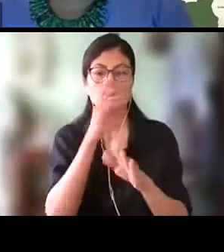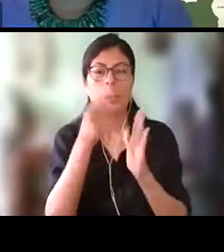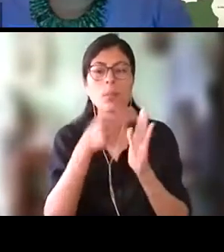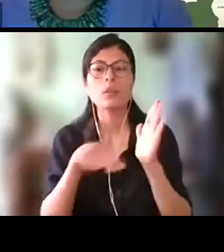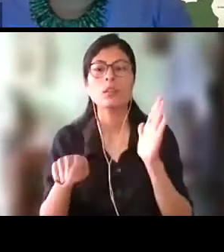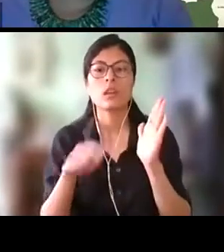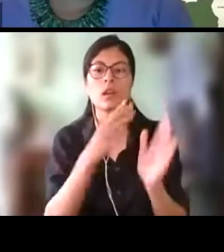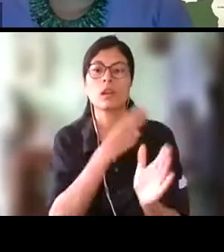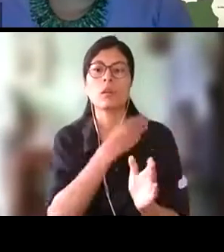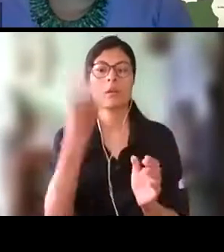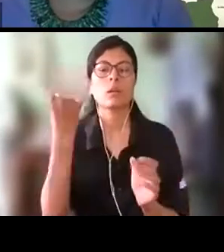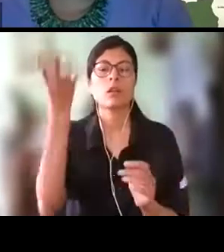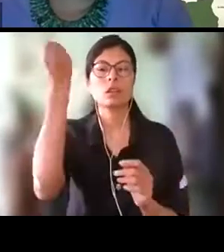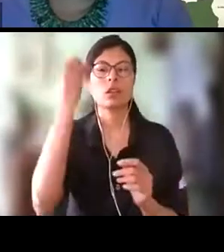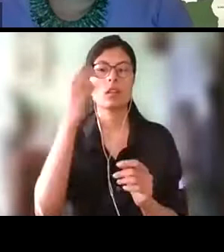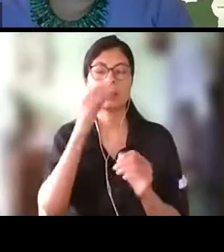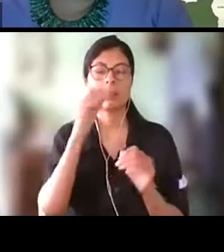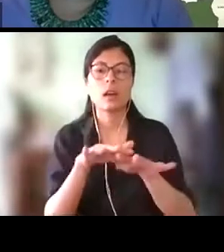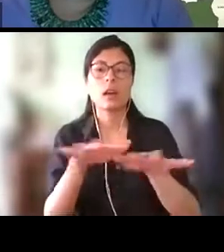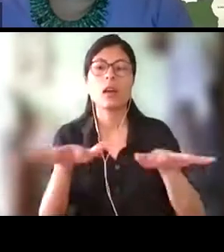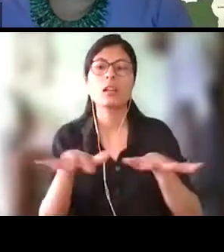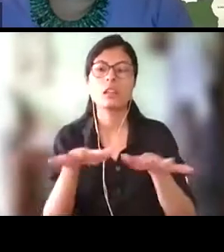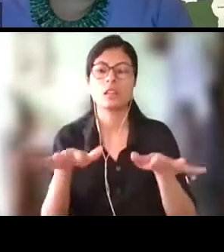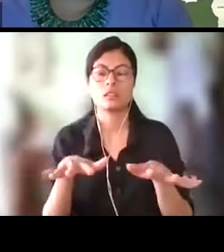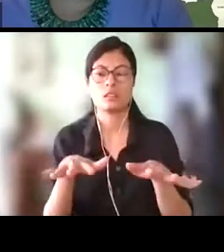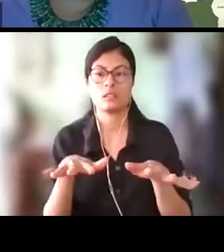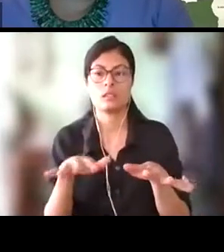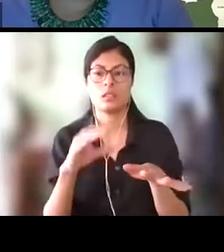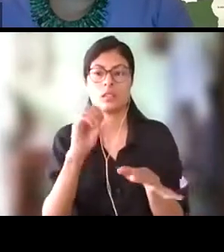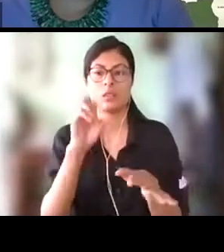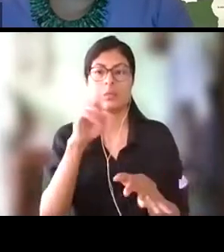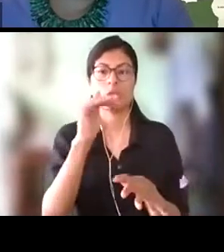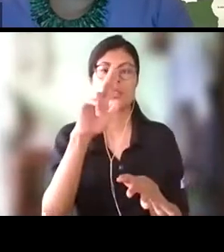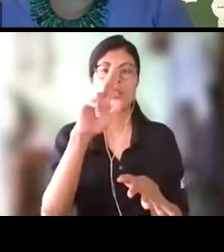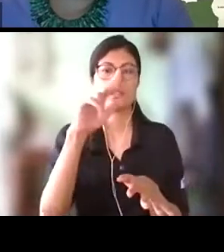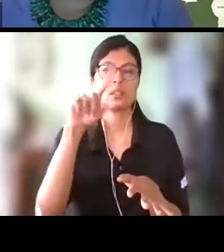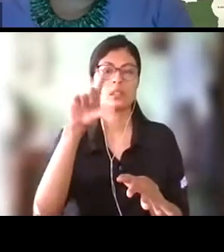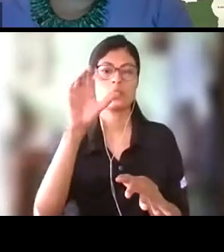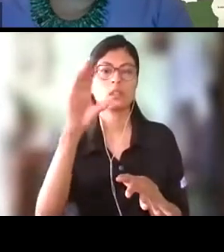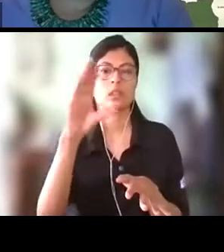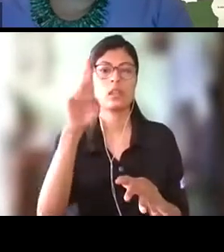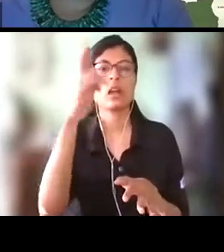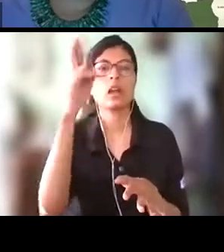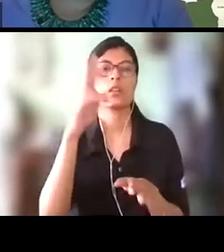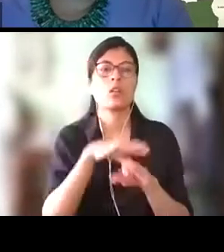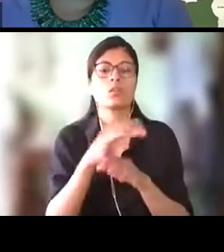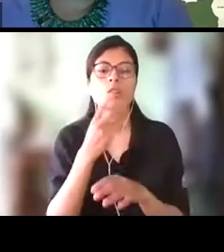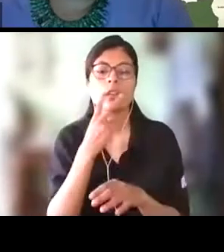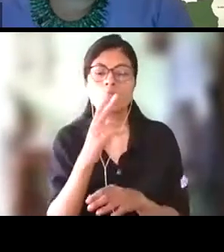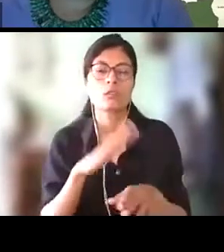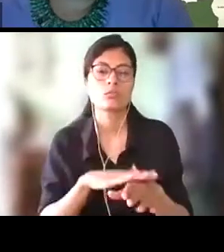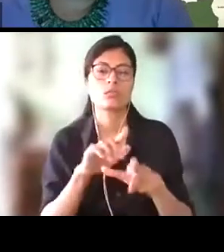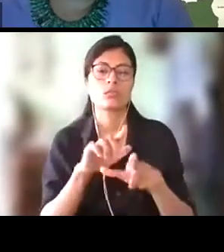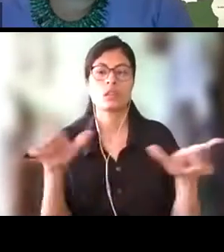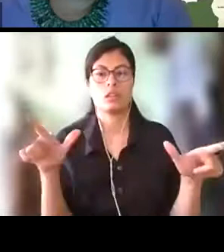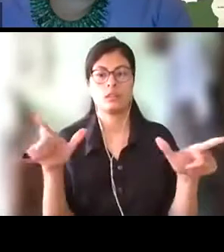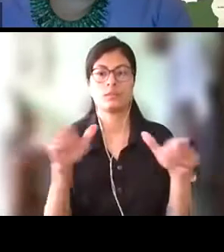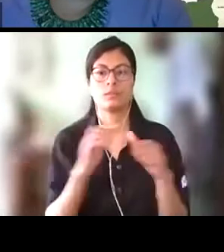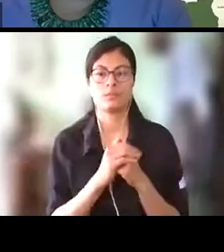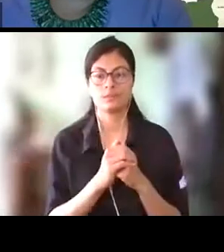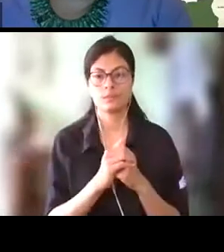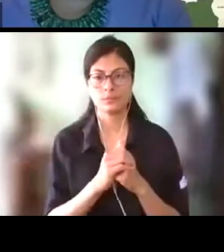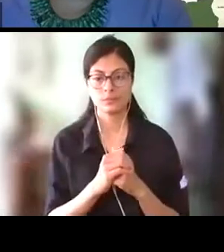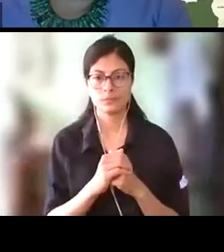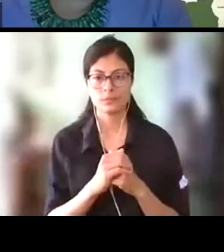because their participation and involvement is crucial. And on the other hand, I would say that looking at the impact